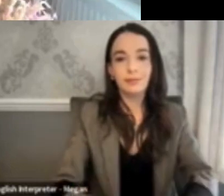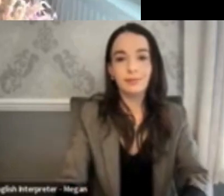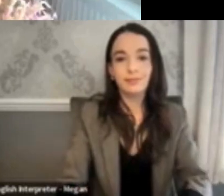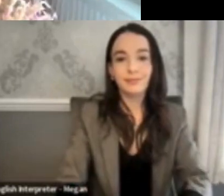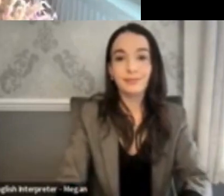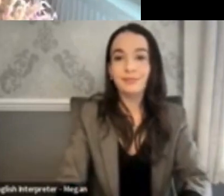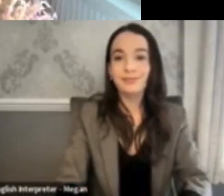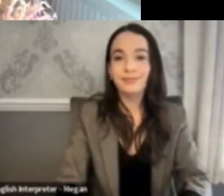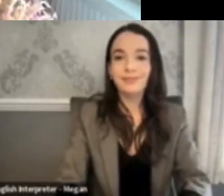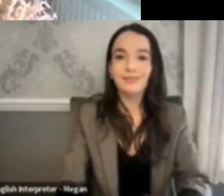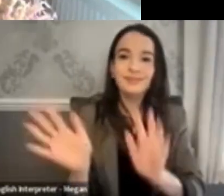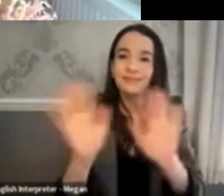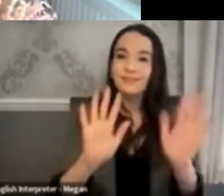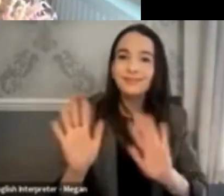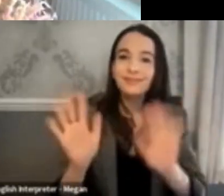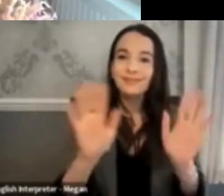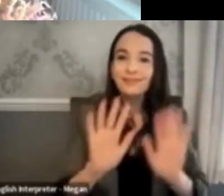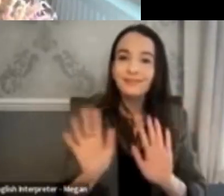Hello, everybody.